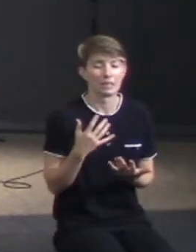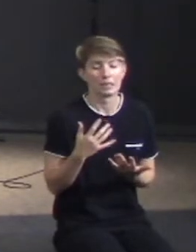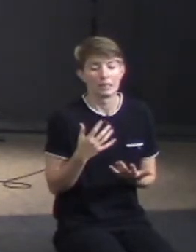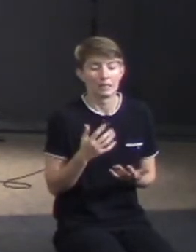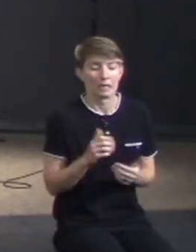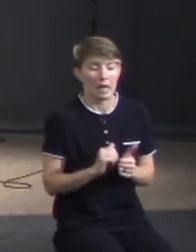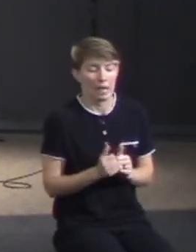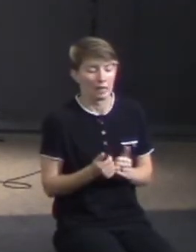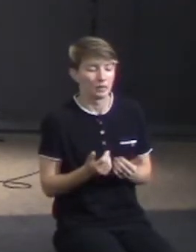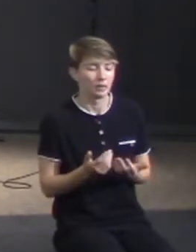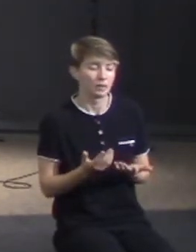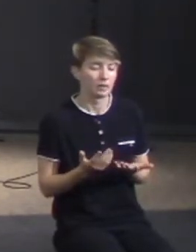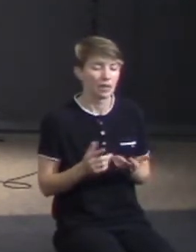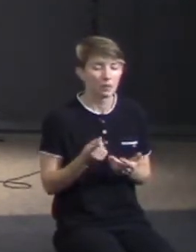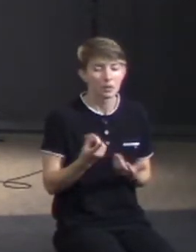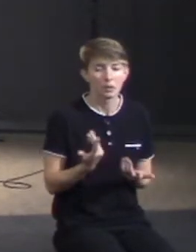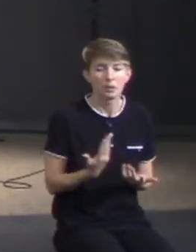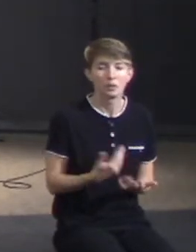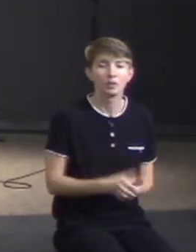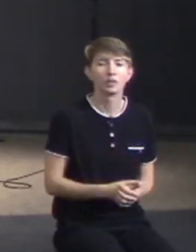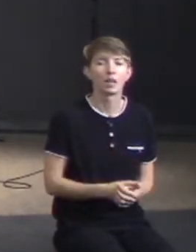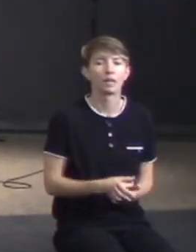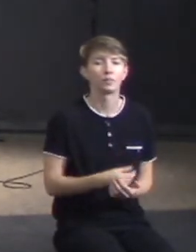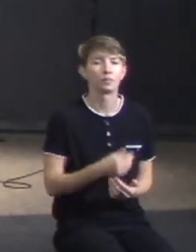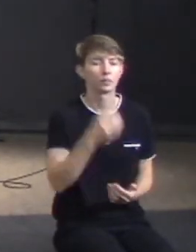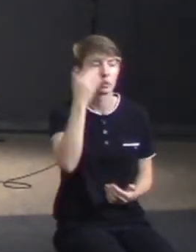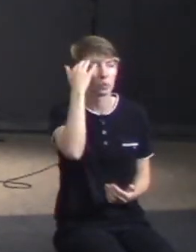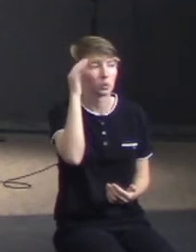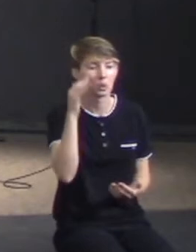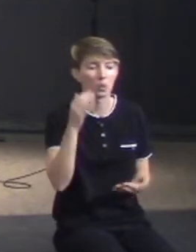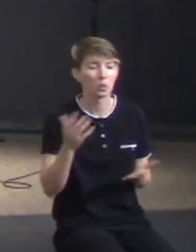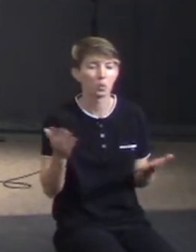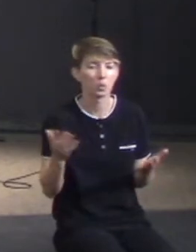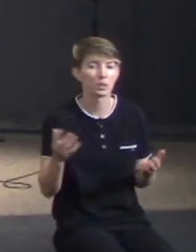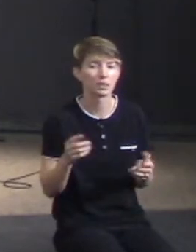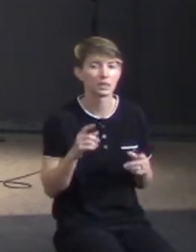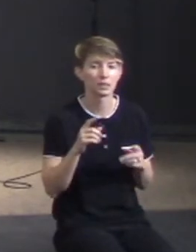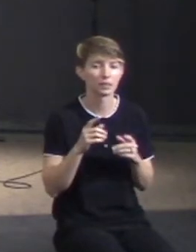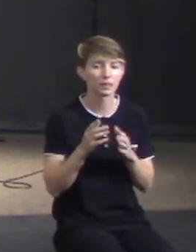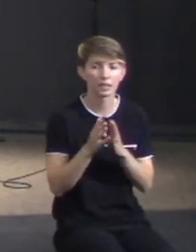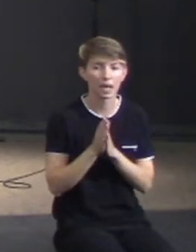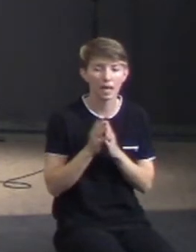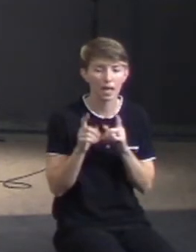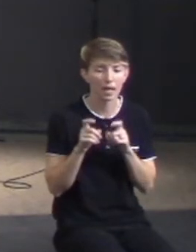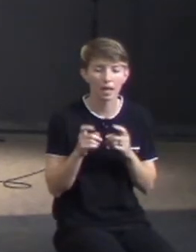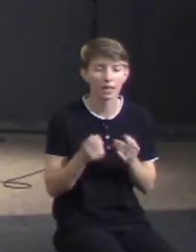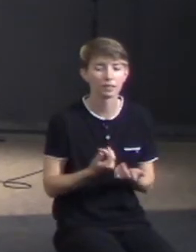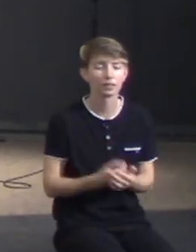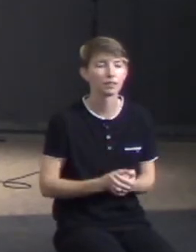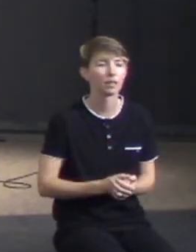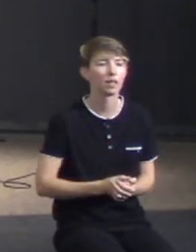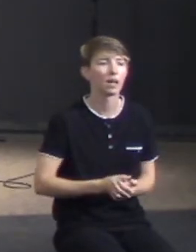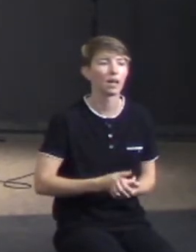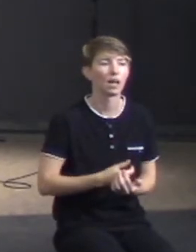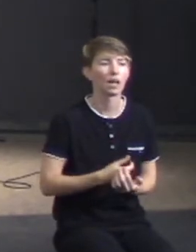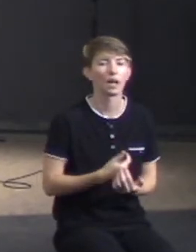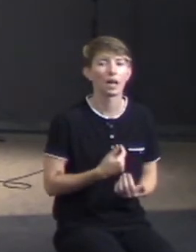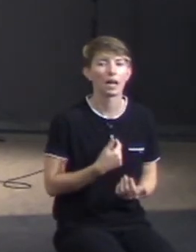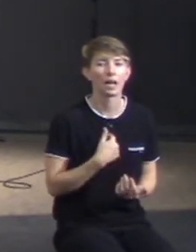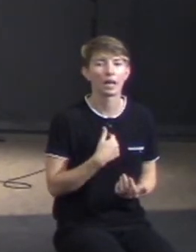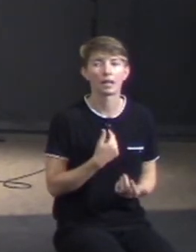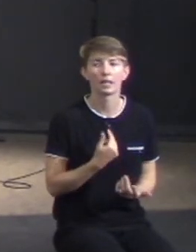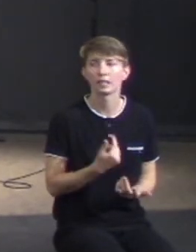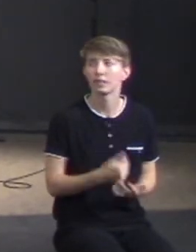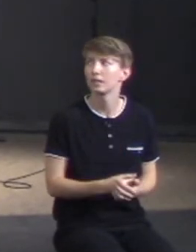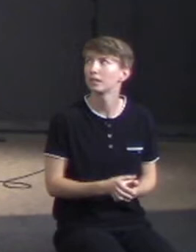Don't know what to ask. Because I'm not sure I wanted to know where they were from. Because I was afraid it would look presumptuous. You know, where are you